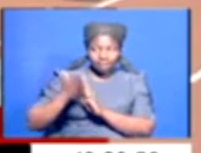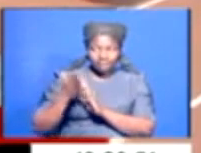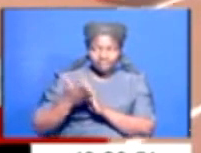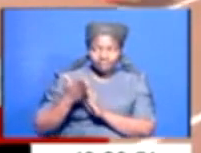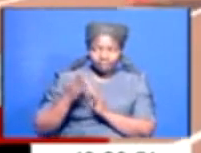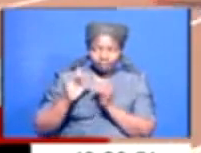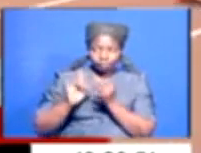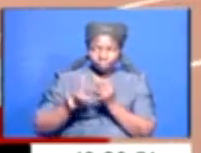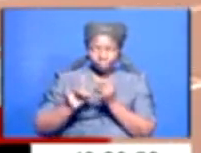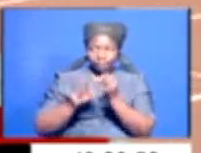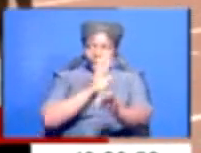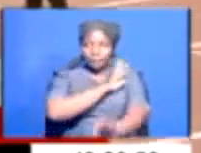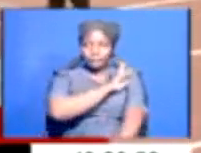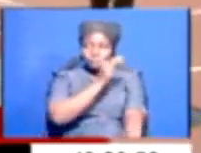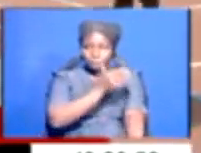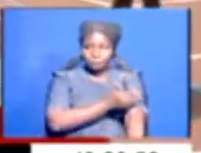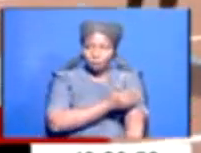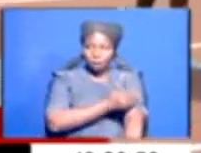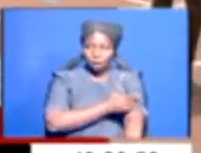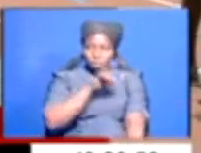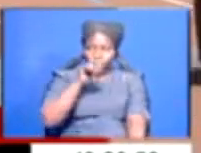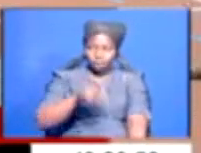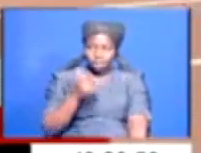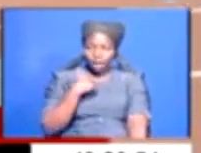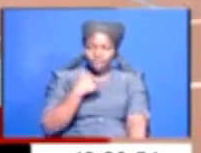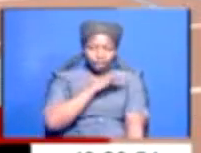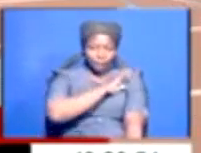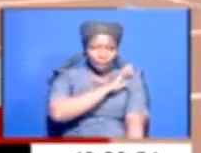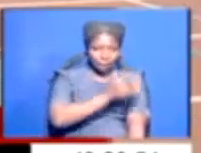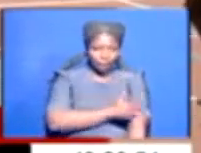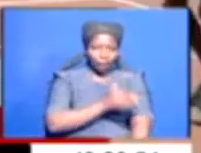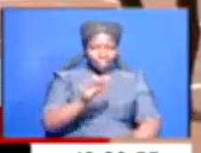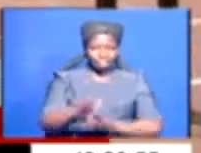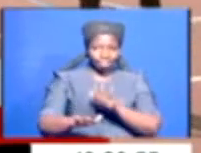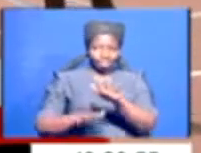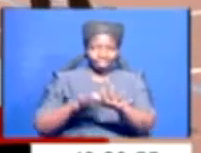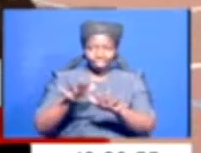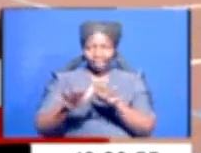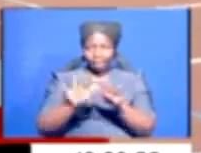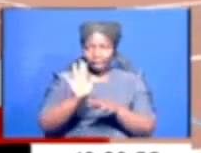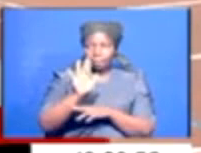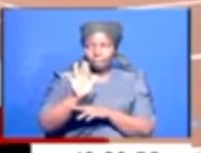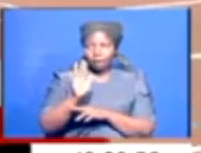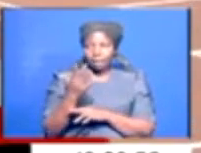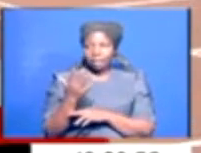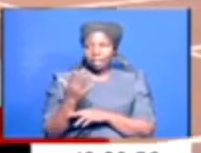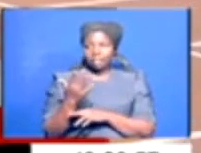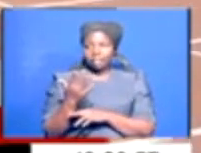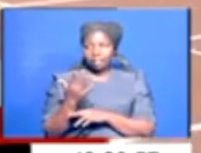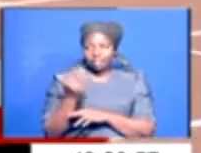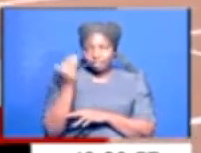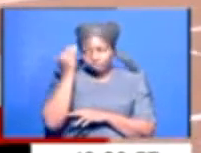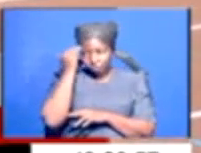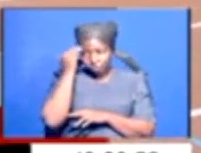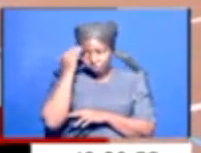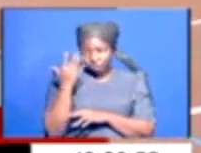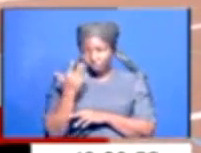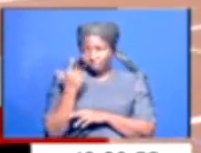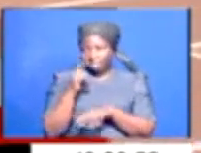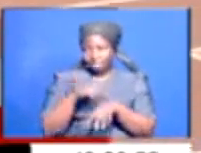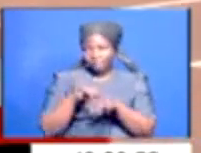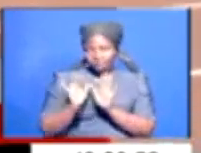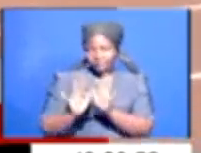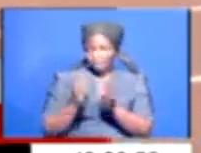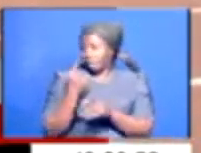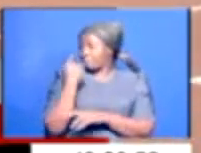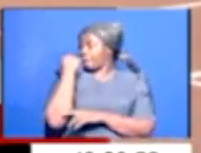power. You have to have power in your legs when you are on the block. You know, when you are left behind from the block, you